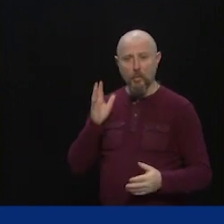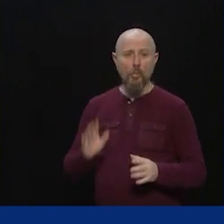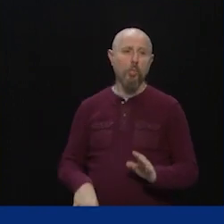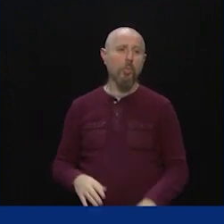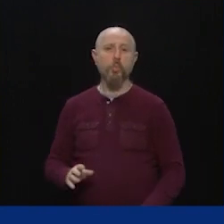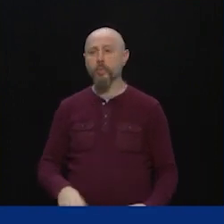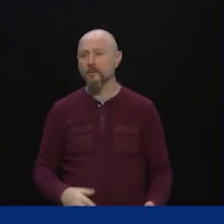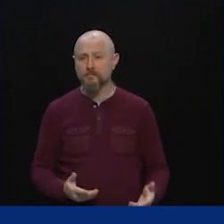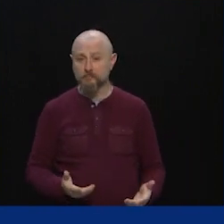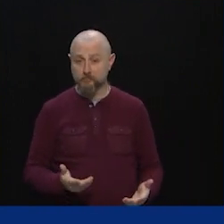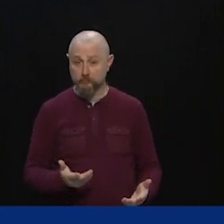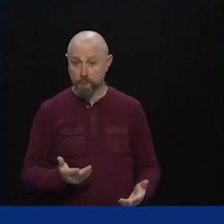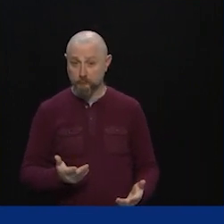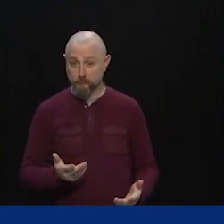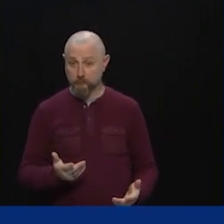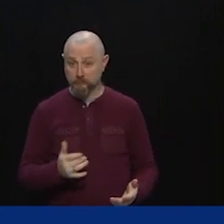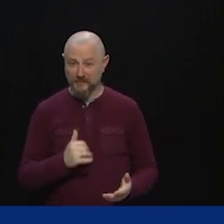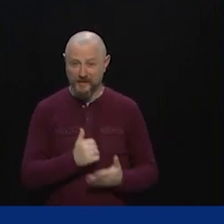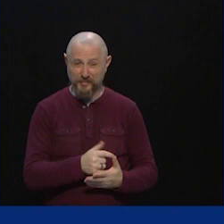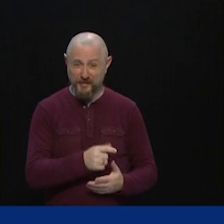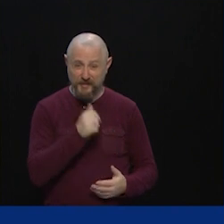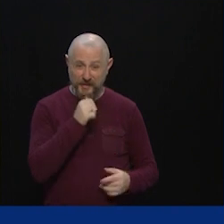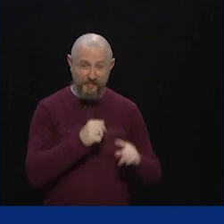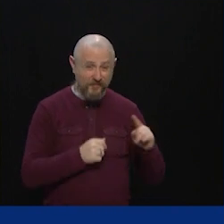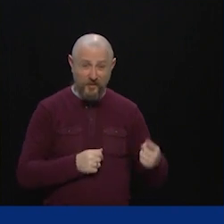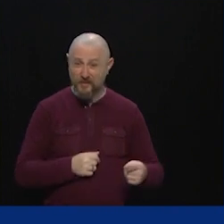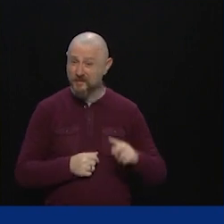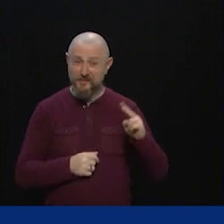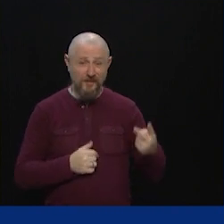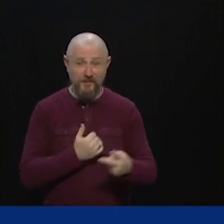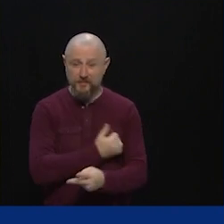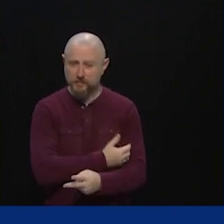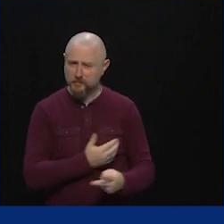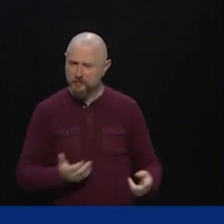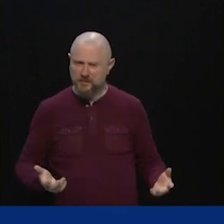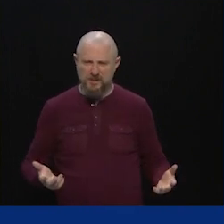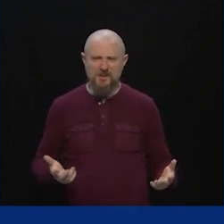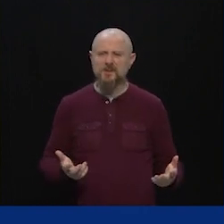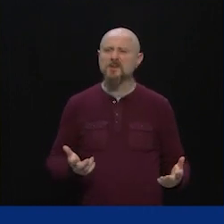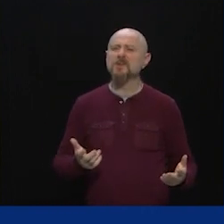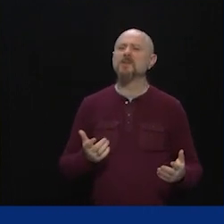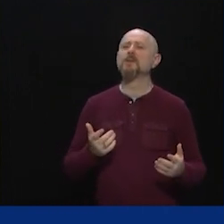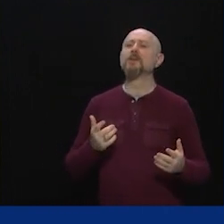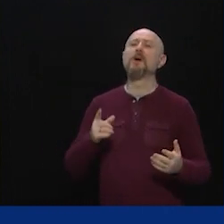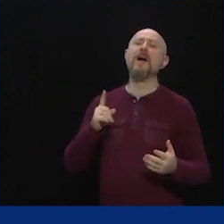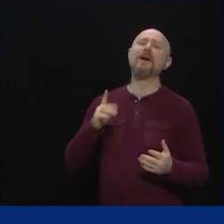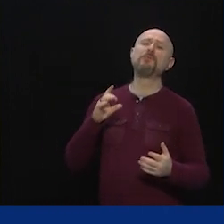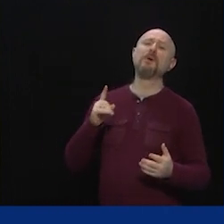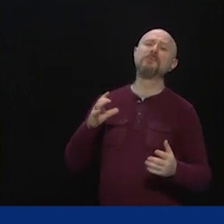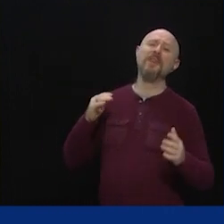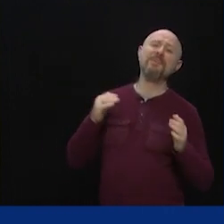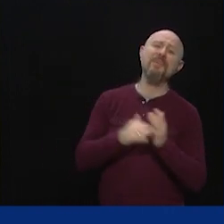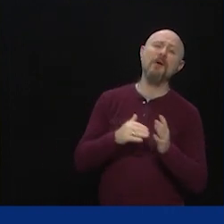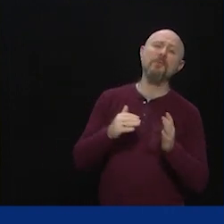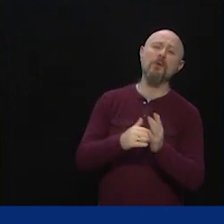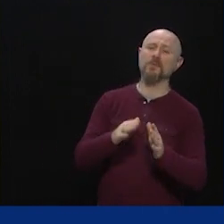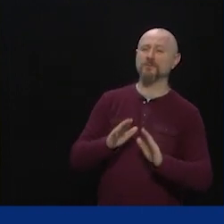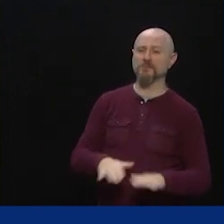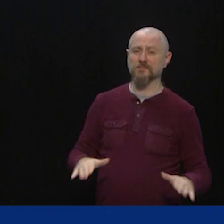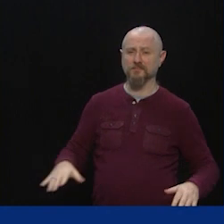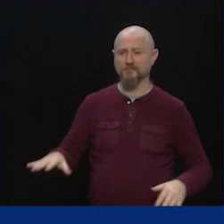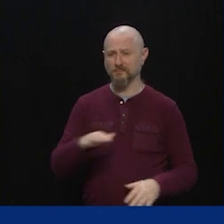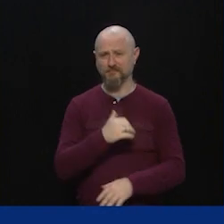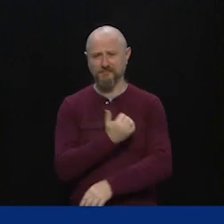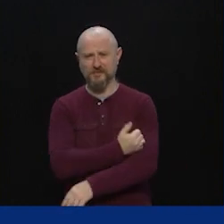You're not the first, you're not the second. There have been hundreds of thousands of children already vaccinated so safely. So come on, let's protect our kids